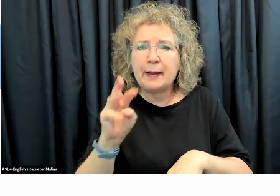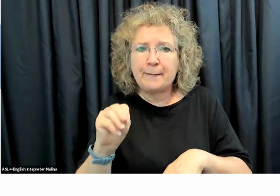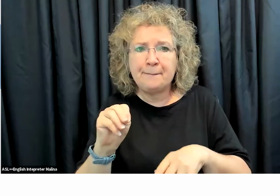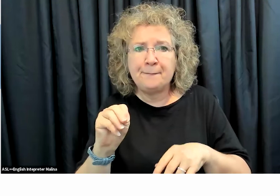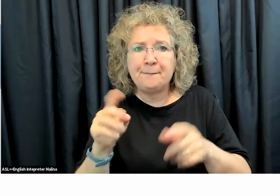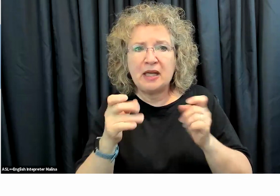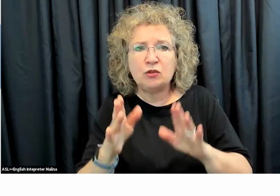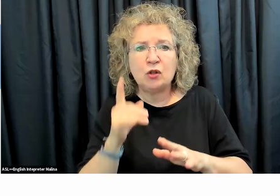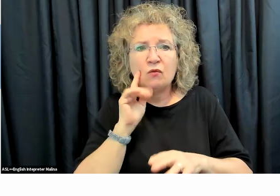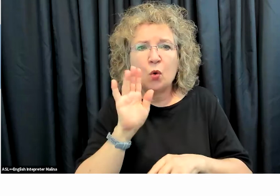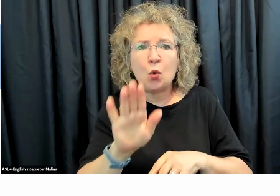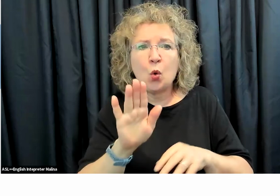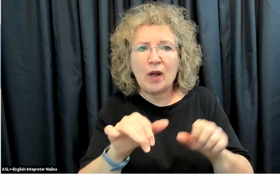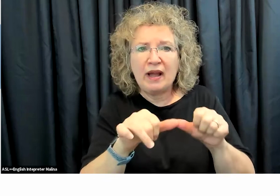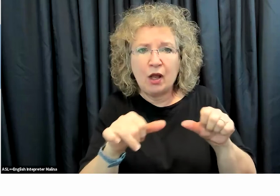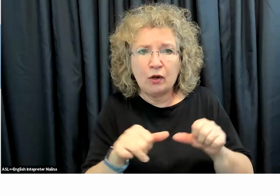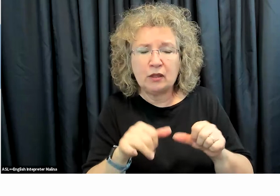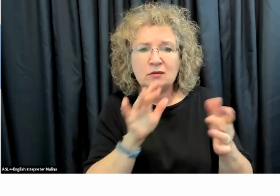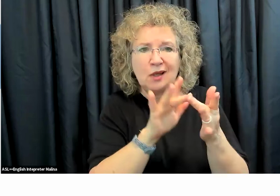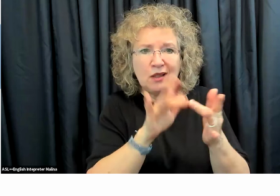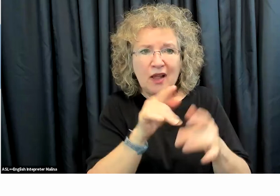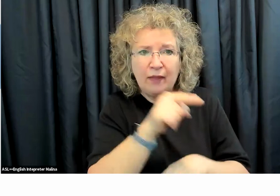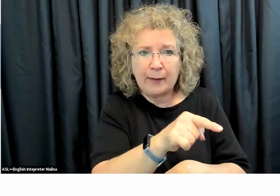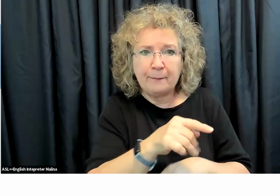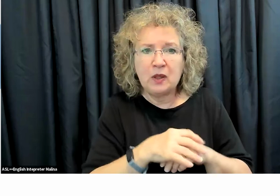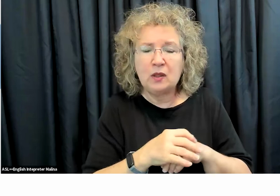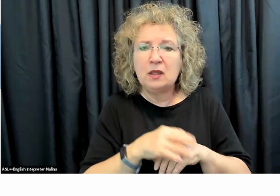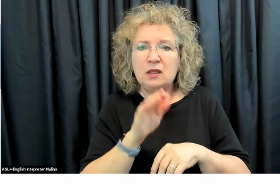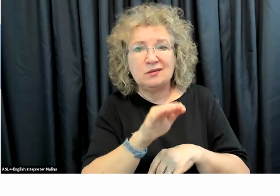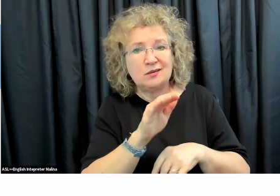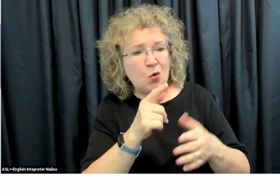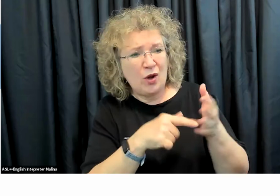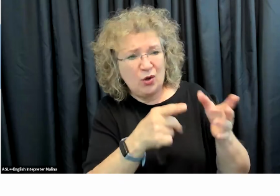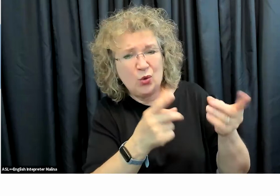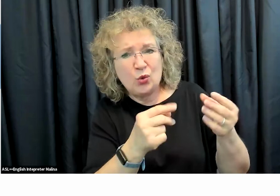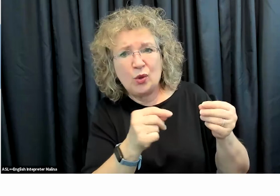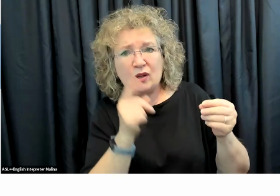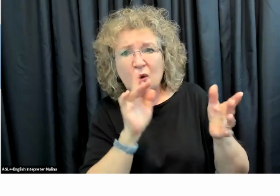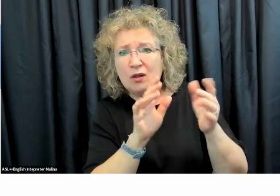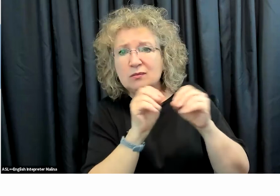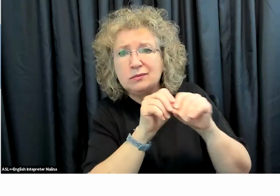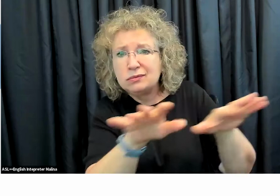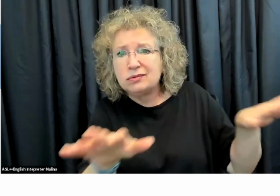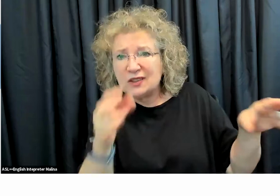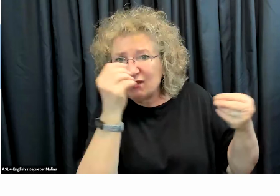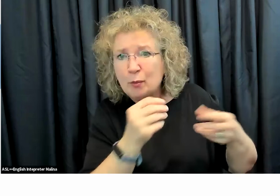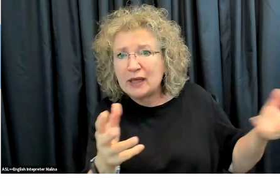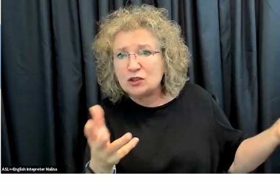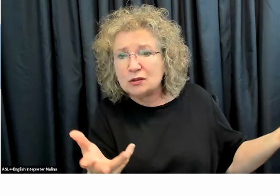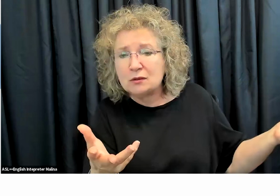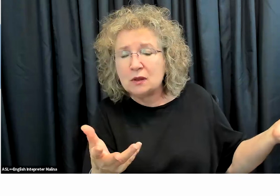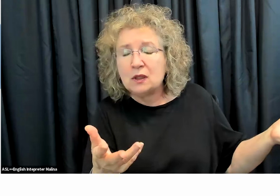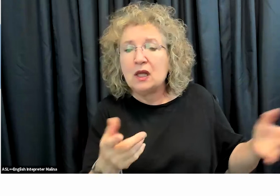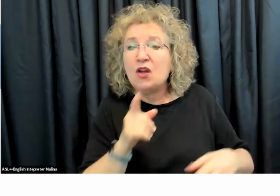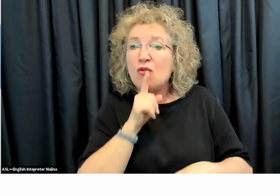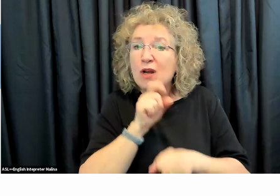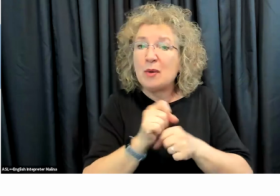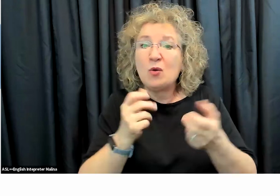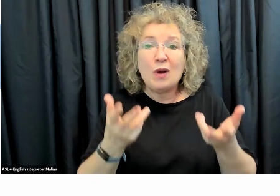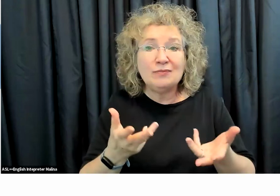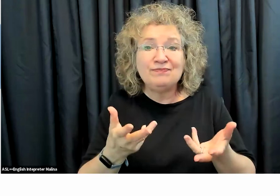message out as much as we possibly can. The reality is that some people are just not going to be able to